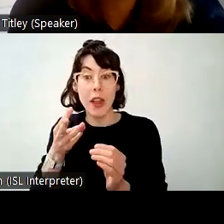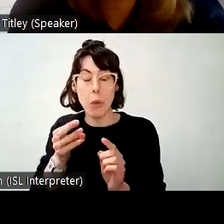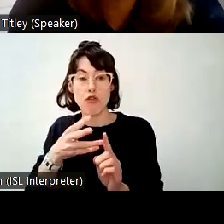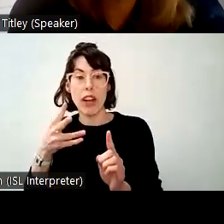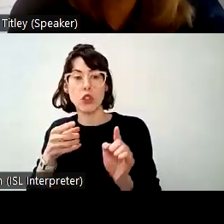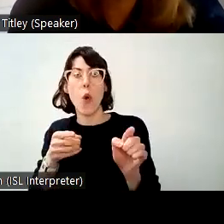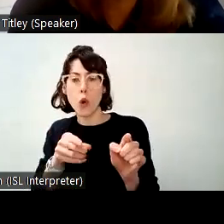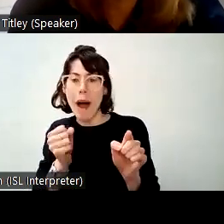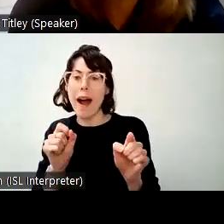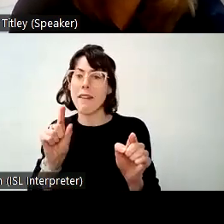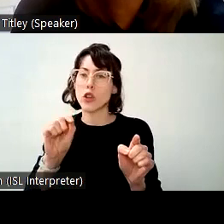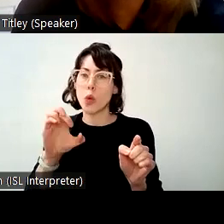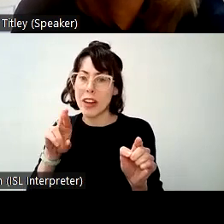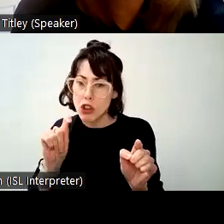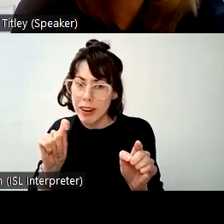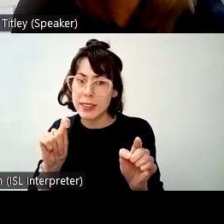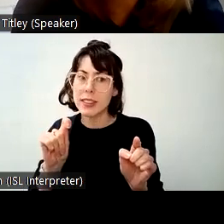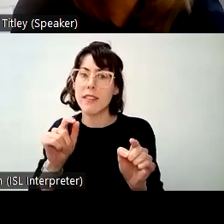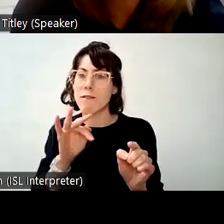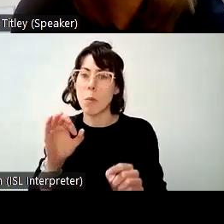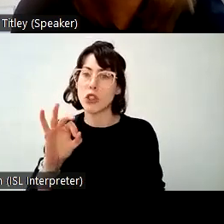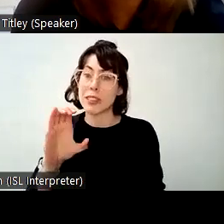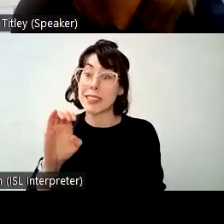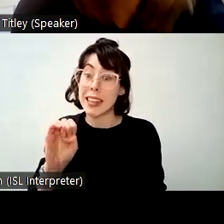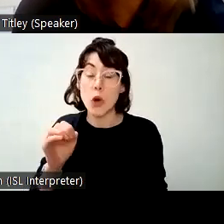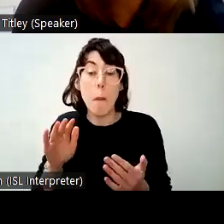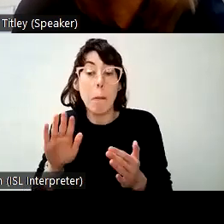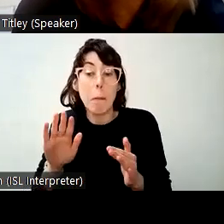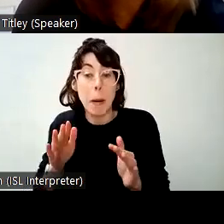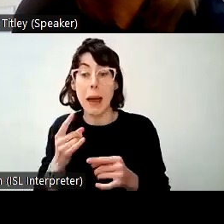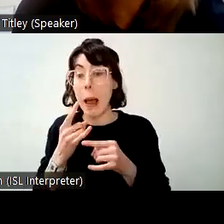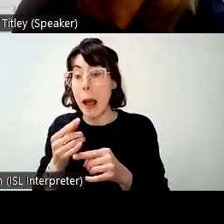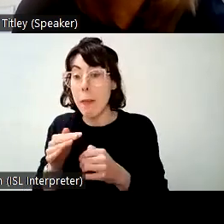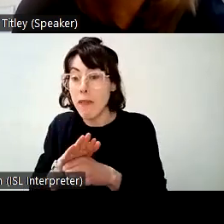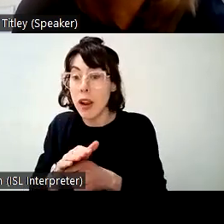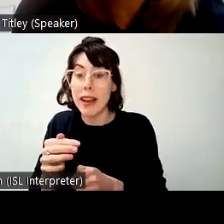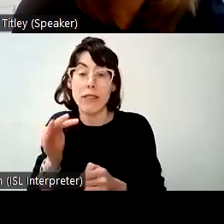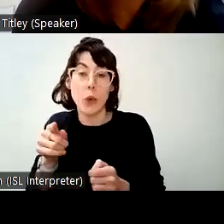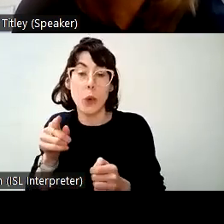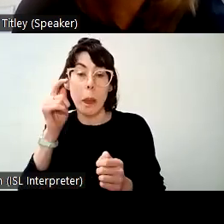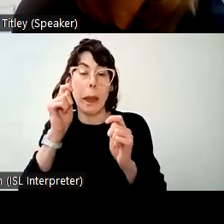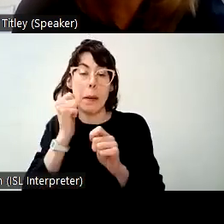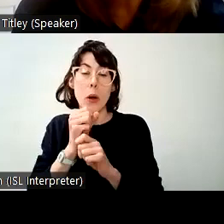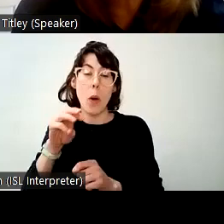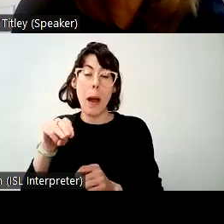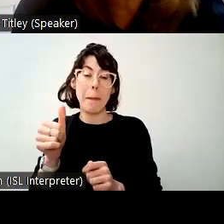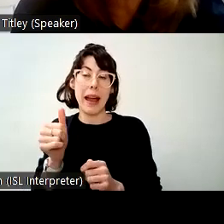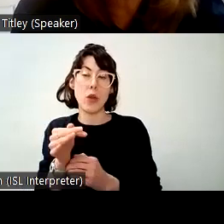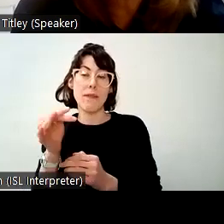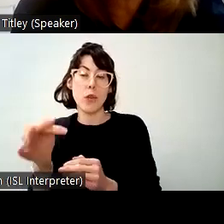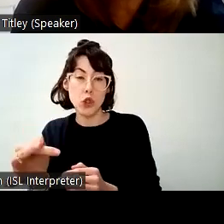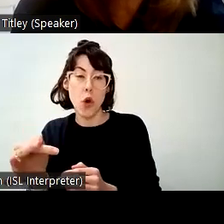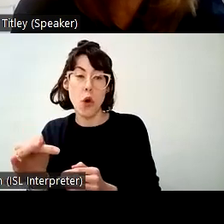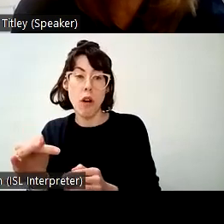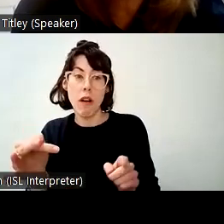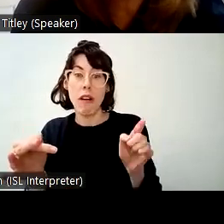that could be an appealing option for people that might be wanting to do a master's in the future or might want to continue on their study within Maynooth University. So it's not the case in